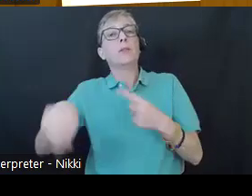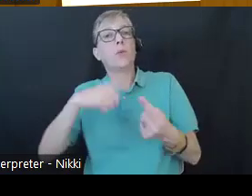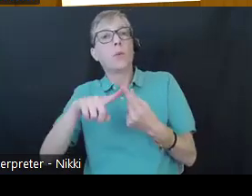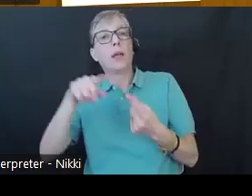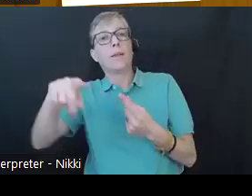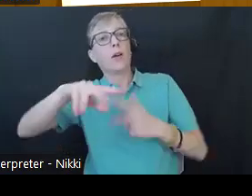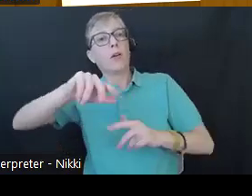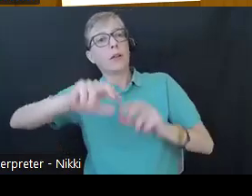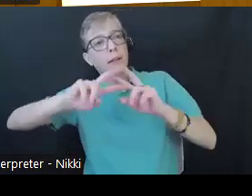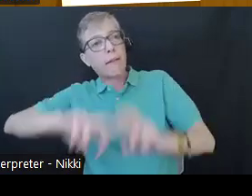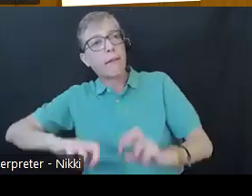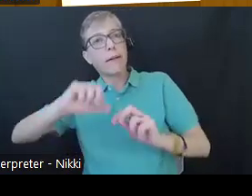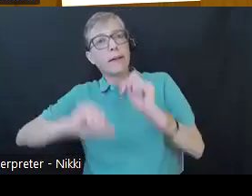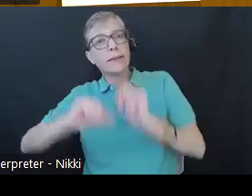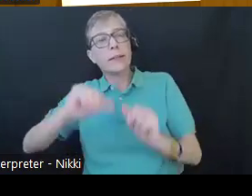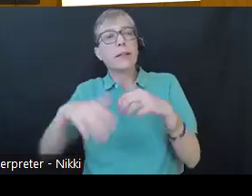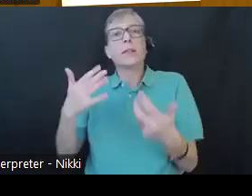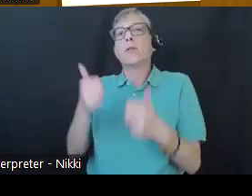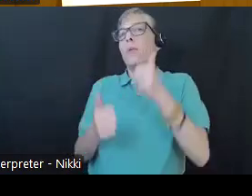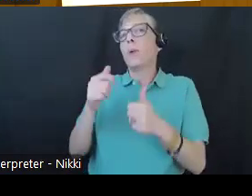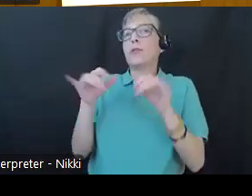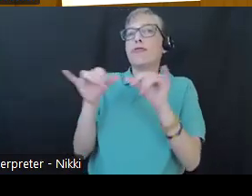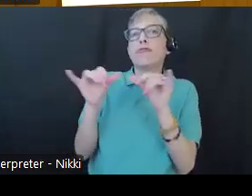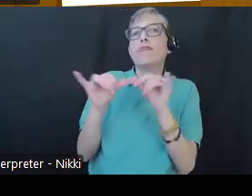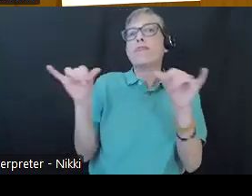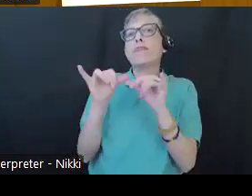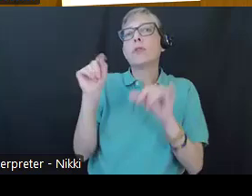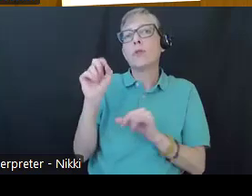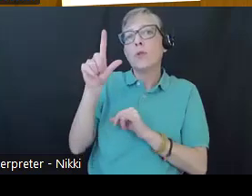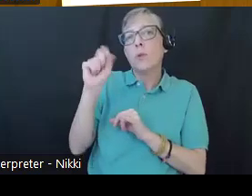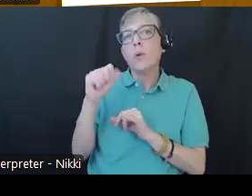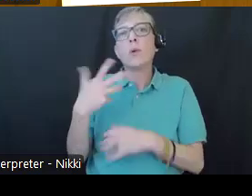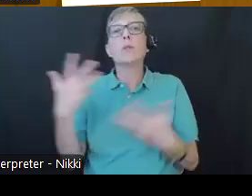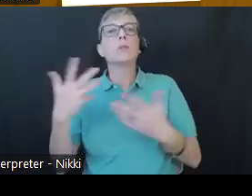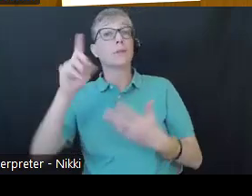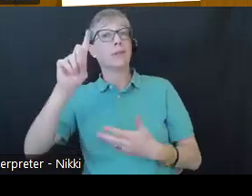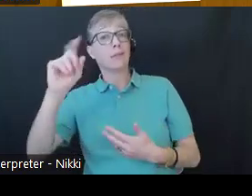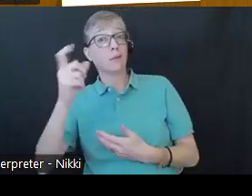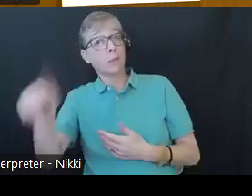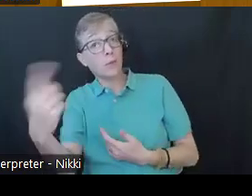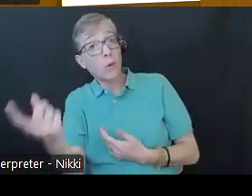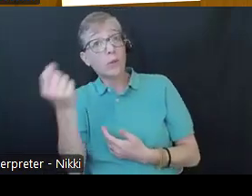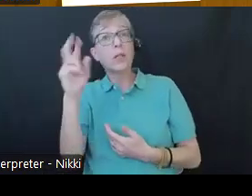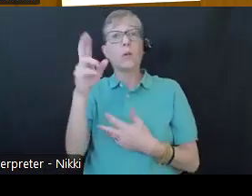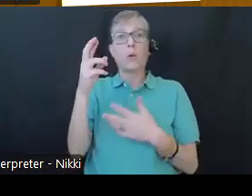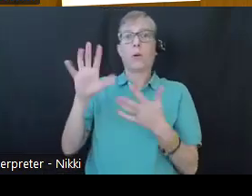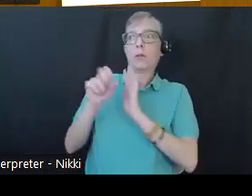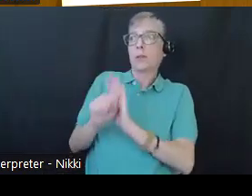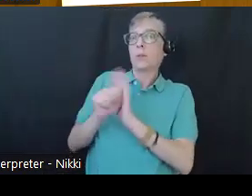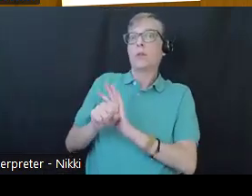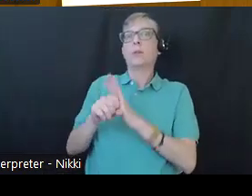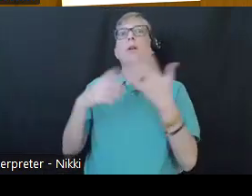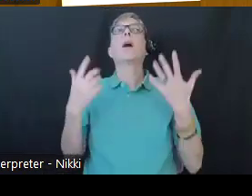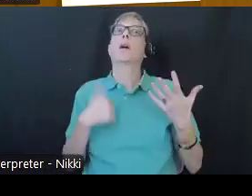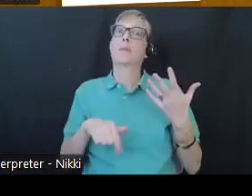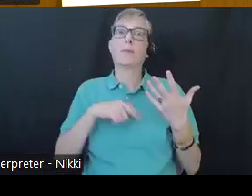used, and are they actually looking at diagnosis or just symptomatology? There's a lot of problems that we're trying to figure out in how to accurately